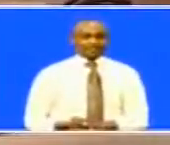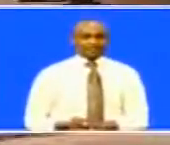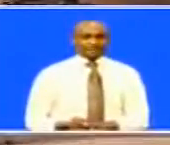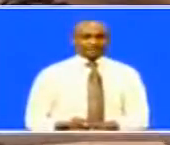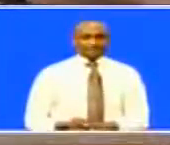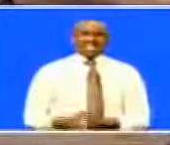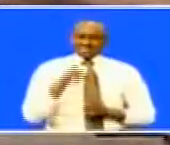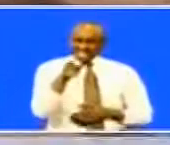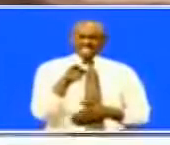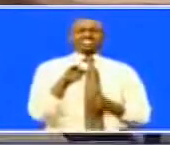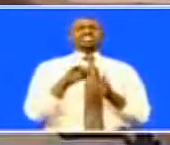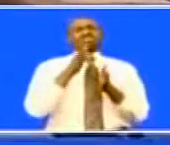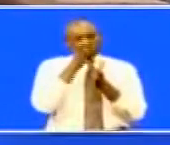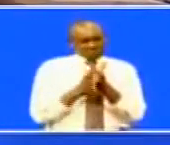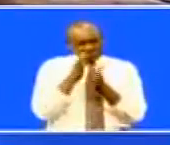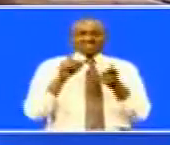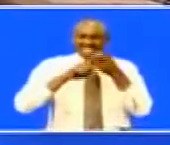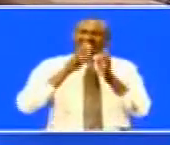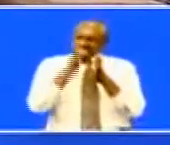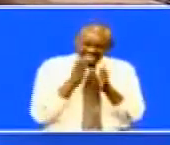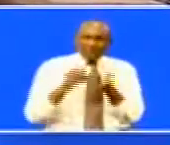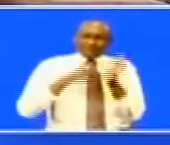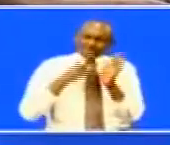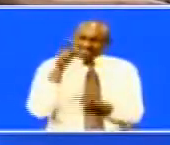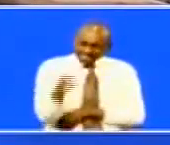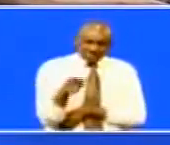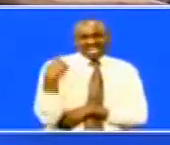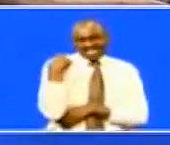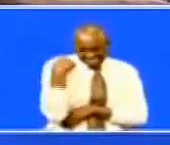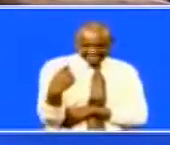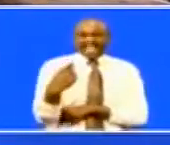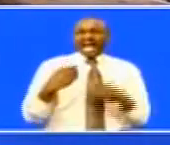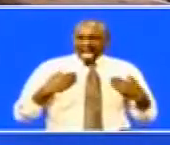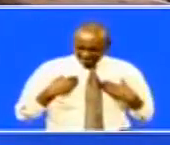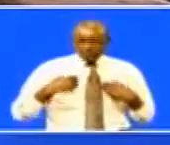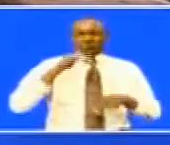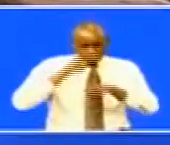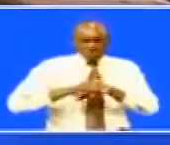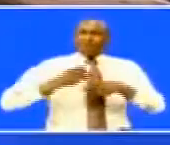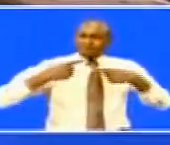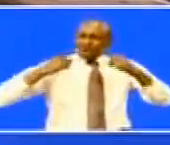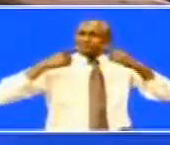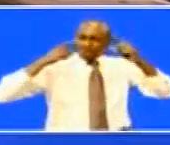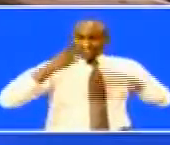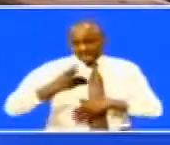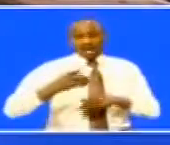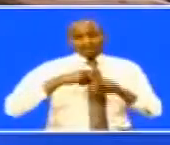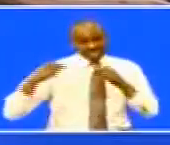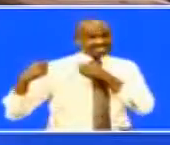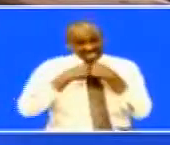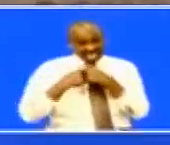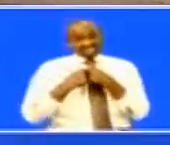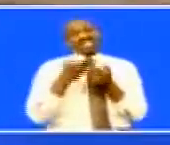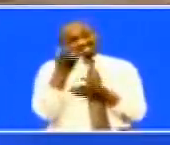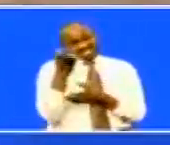The multi-billion shilling standard gauge railway project has in recent months recorded significant progress despite facing